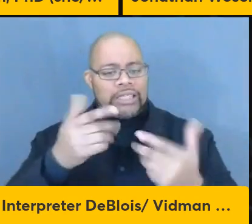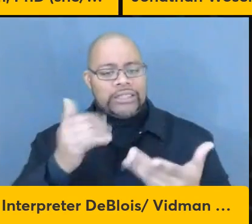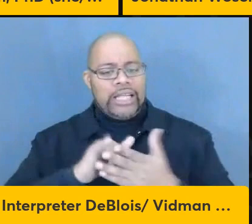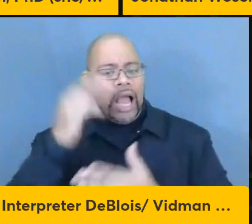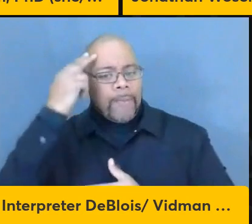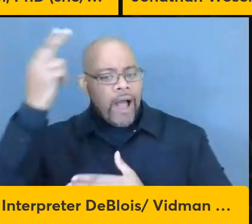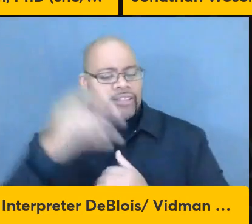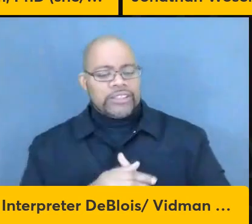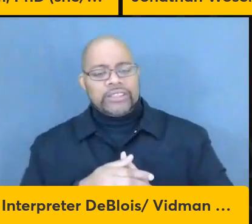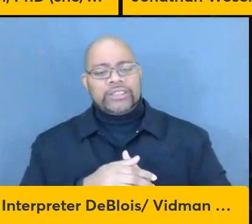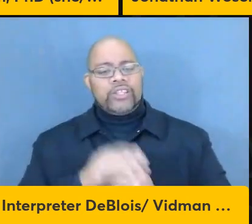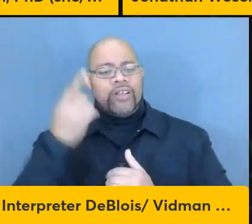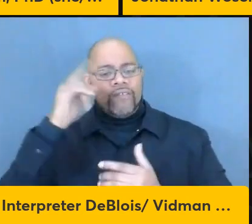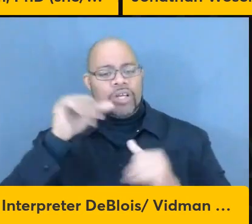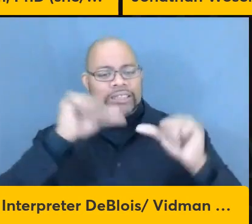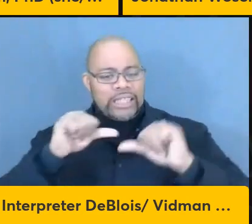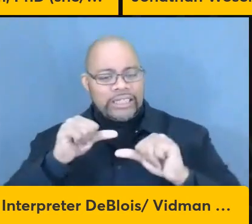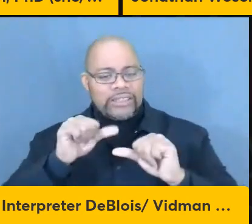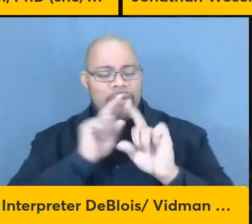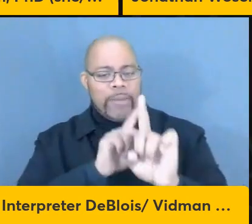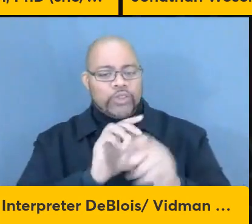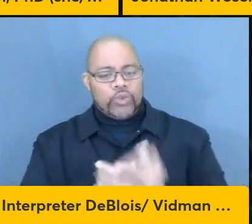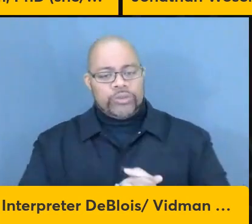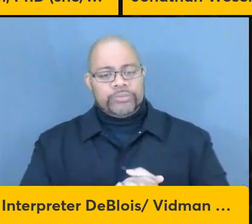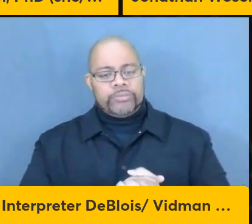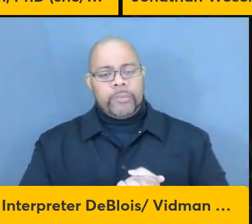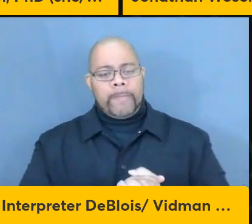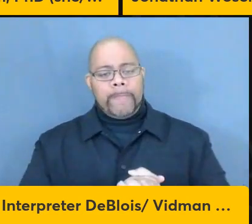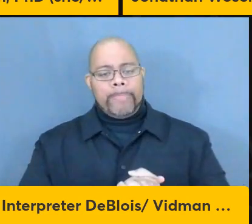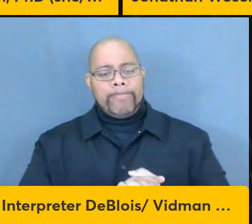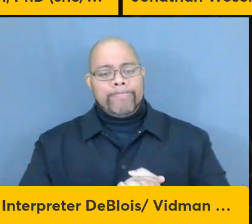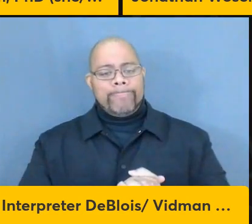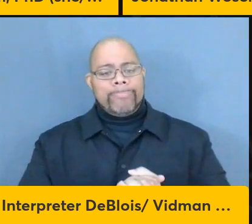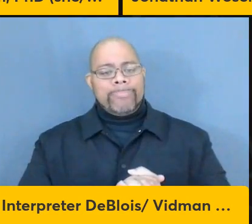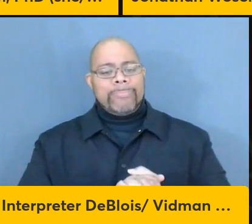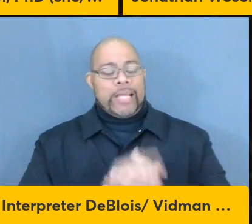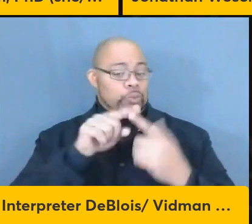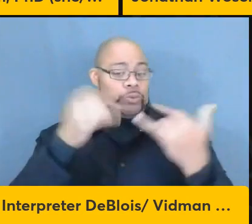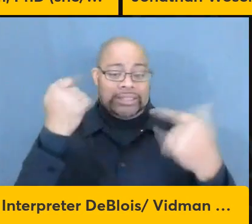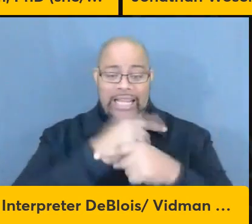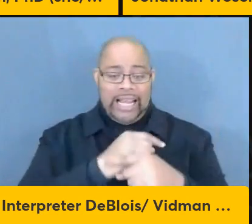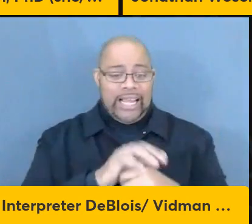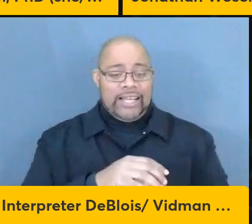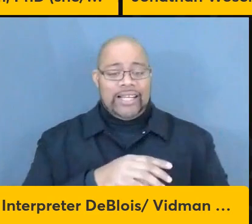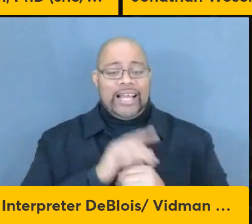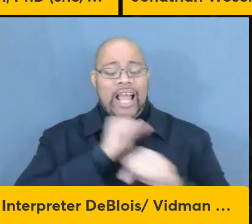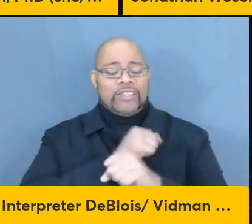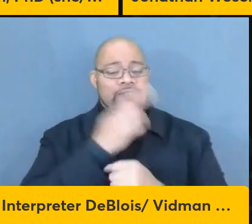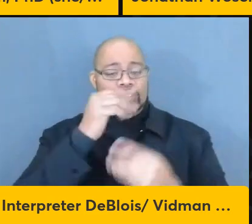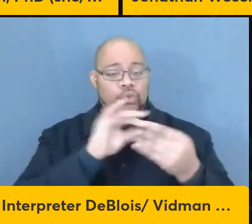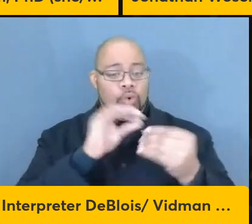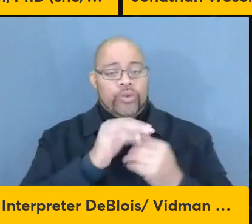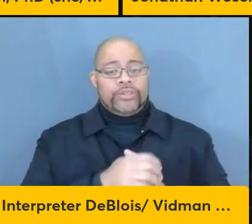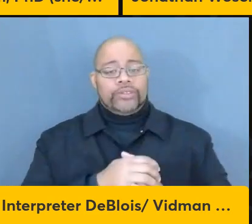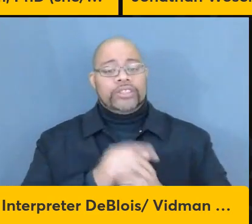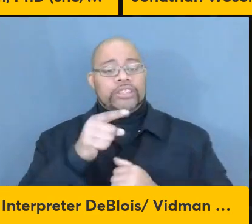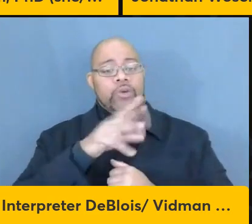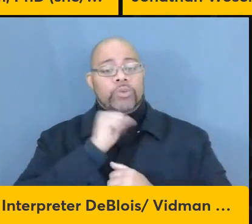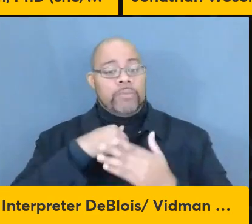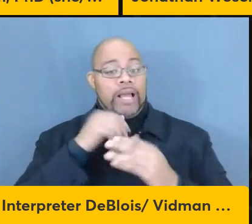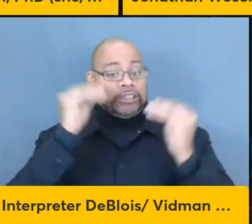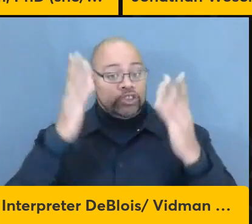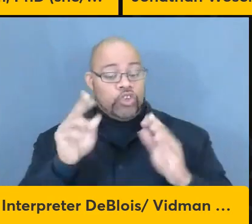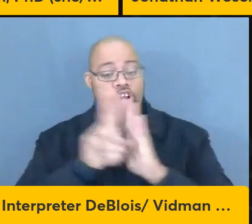hypothesis. She's my first scientific mentor. I love her to this day. Actually, funny story, she was my professor